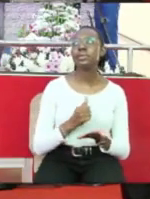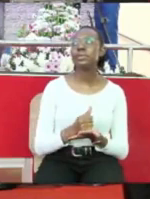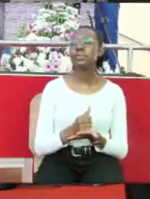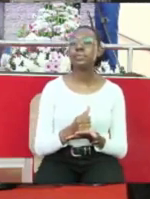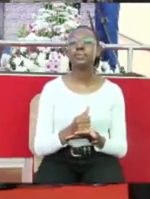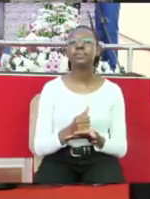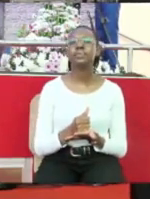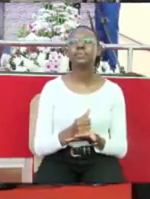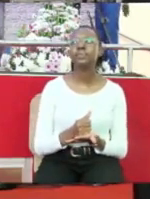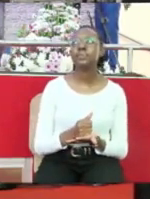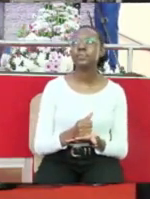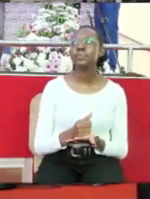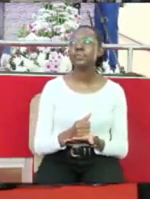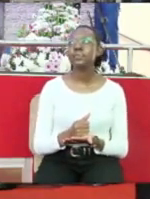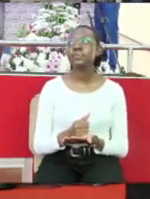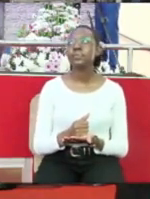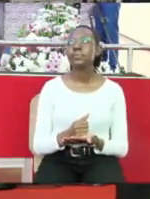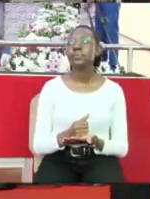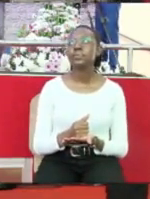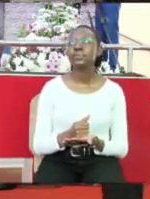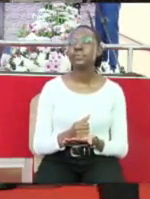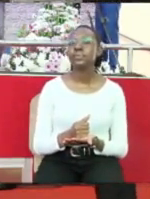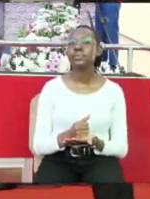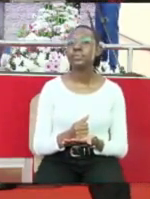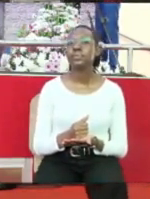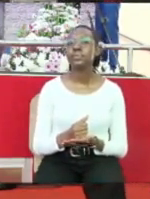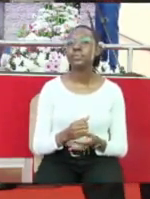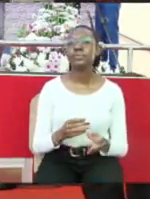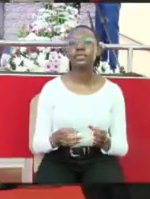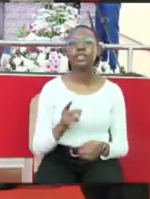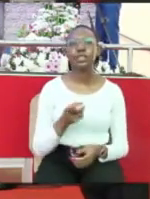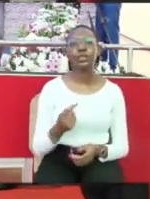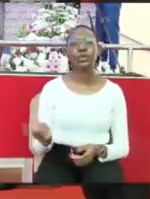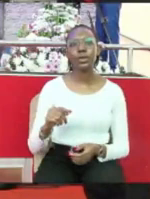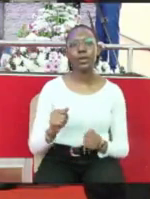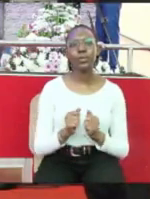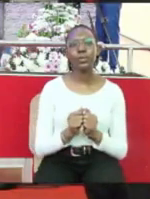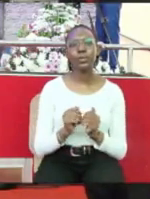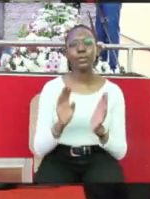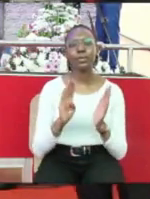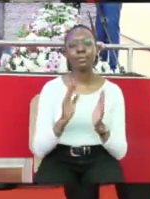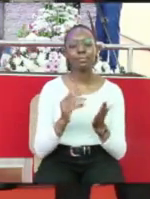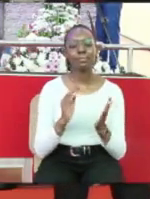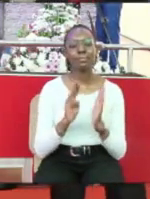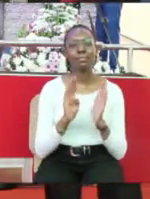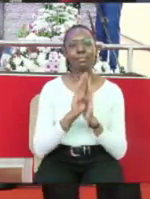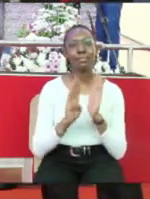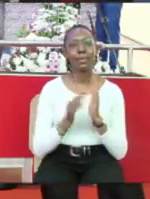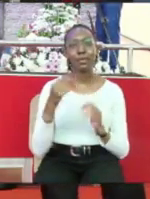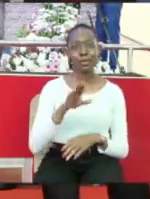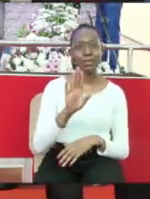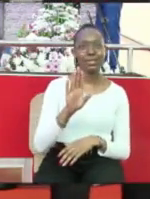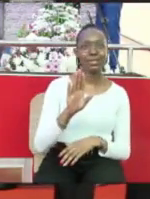Amen. Hallelujah. Hallelujah. Did you come with your Bibles? Ulikuja na Biblia yako? Wonderful. If you came with your